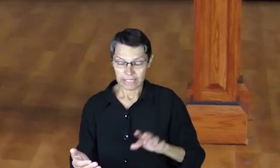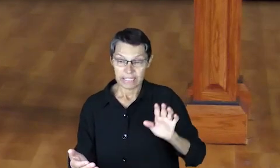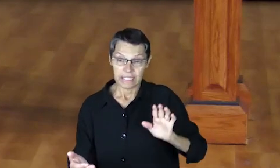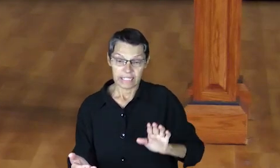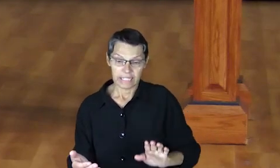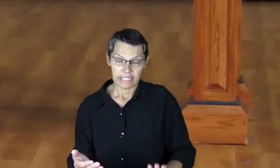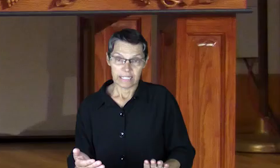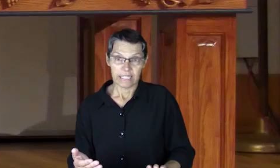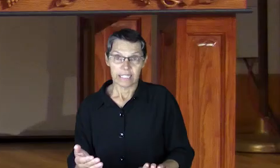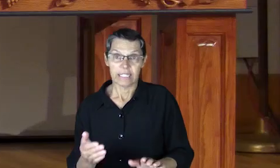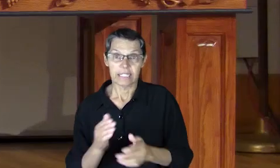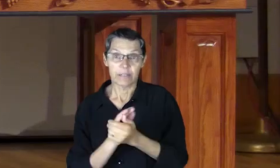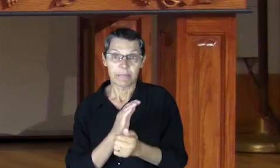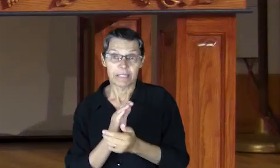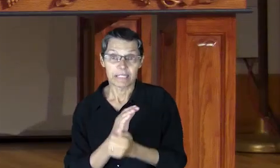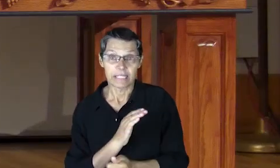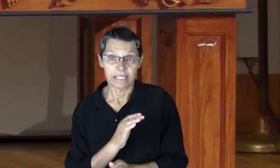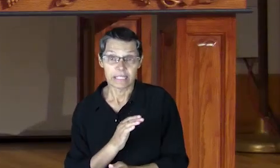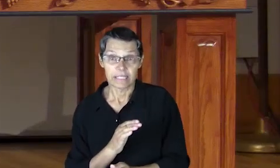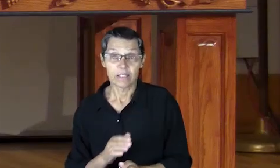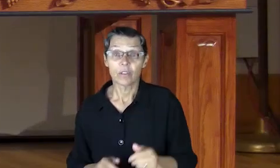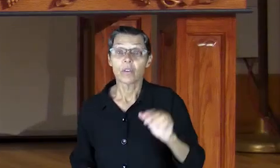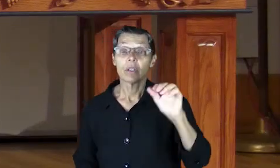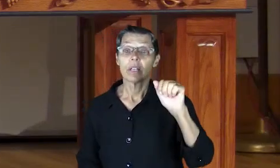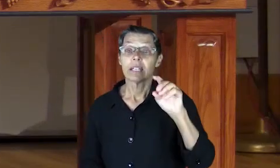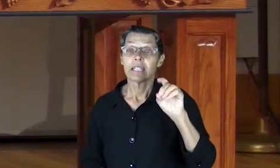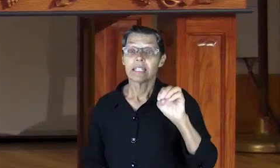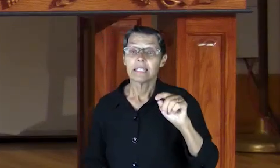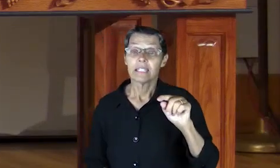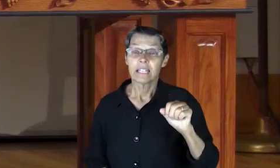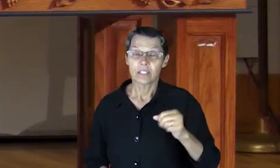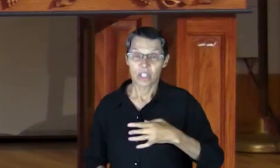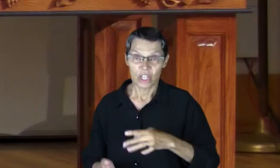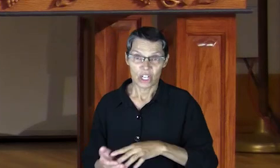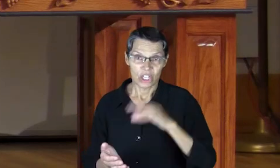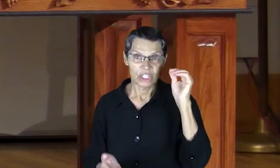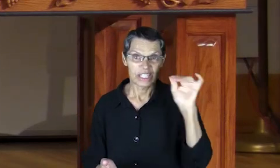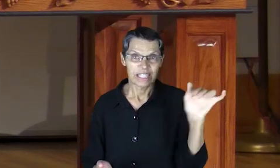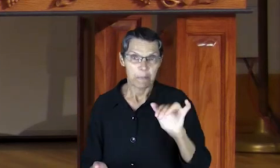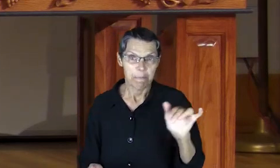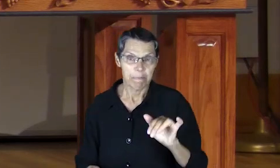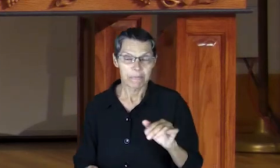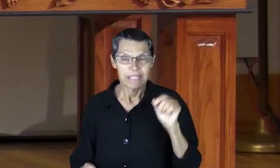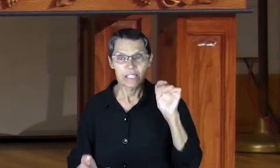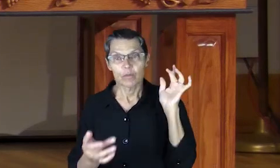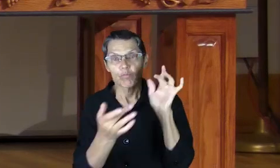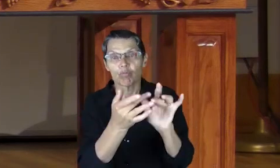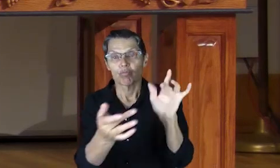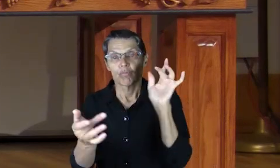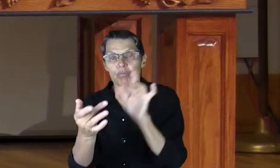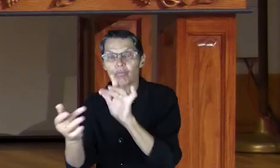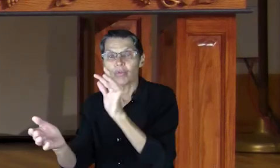authority. Those cadets learned that night, to reach out for help.